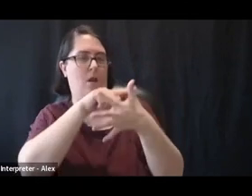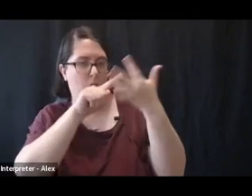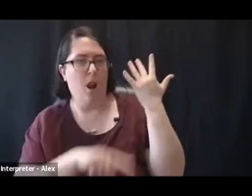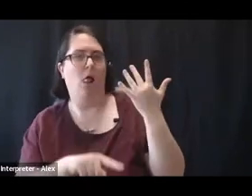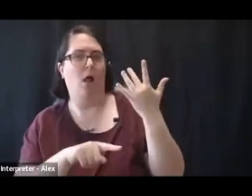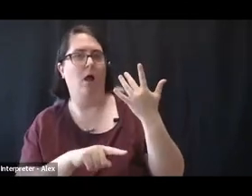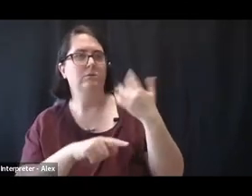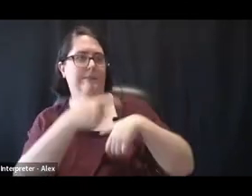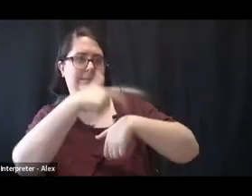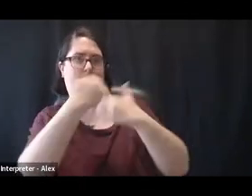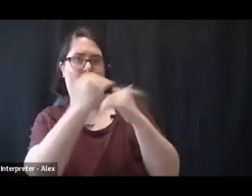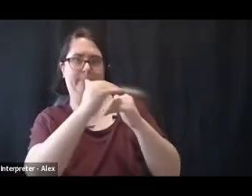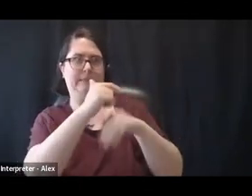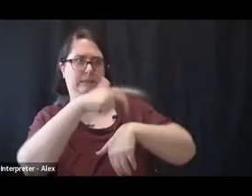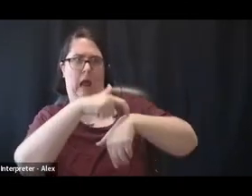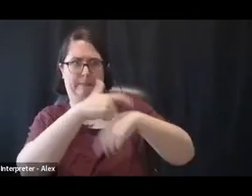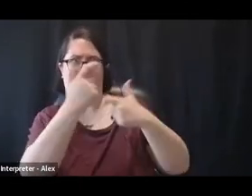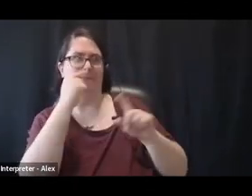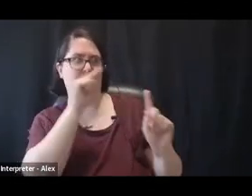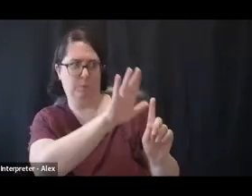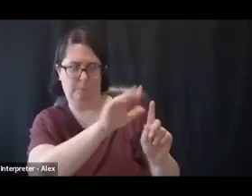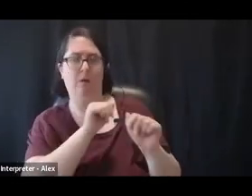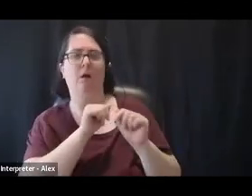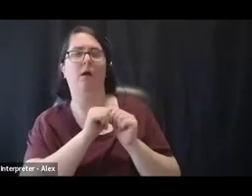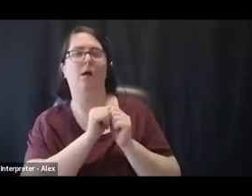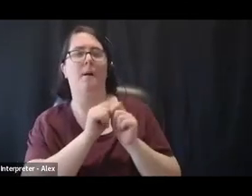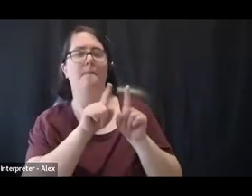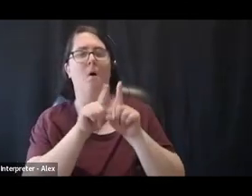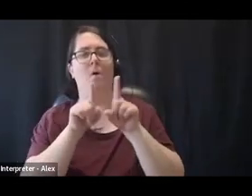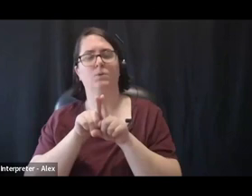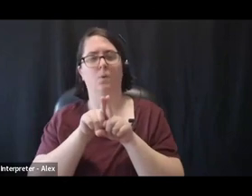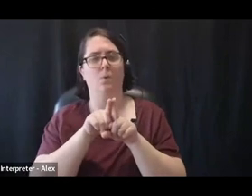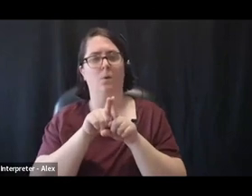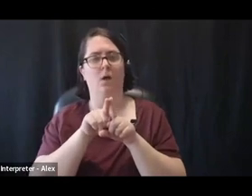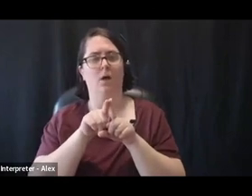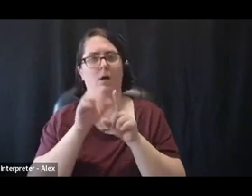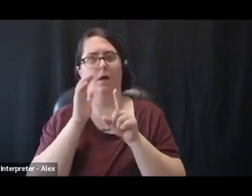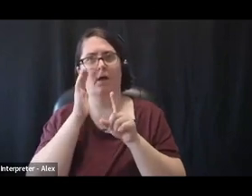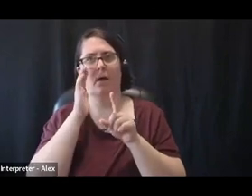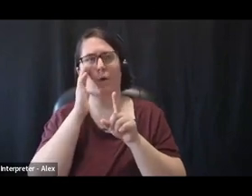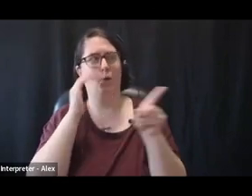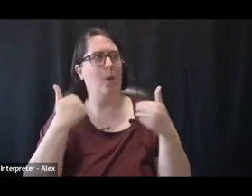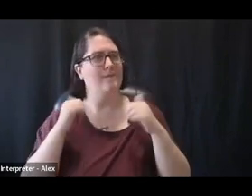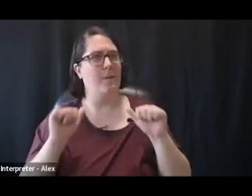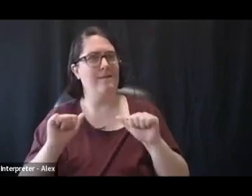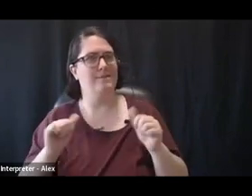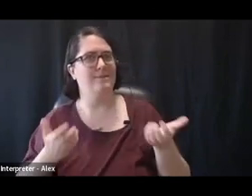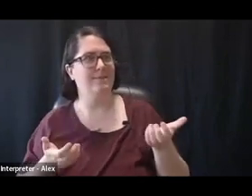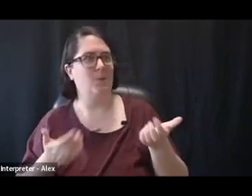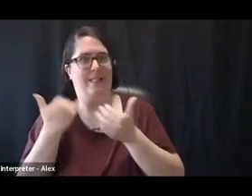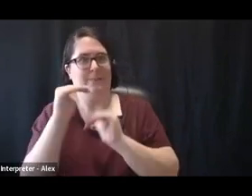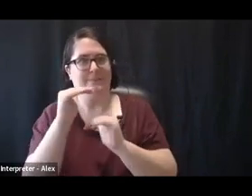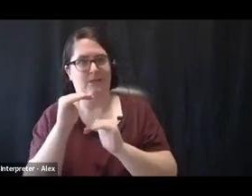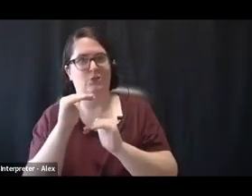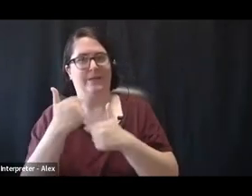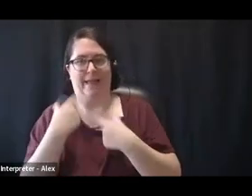time restrictions. And also then you have capacity, you have capacity